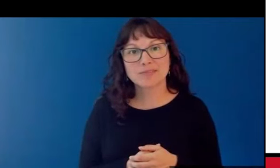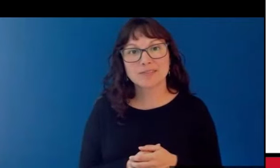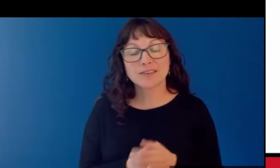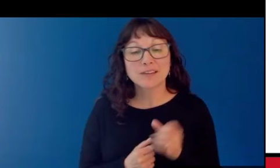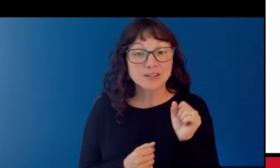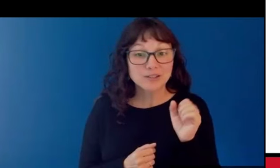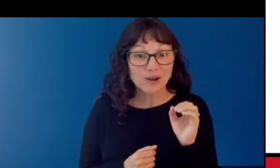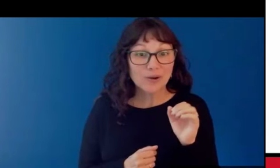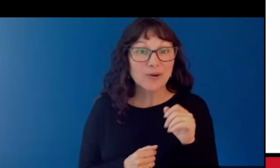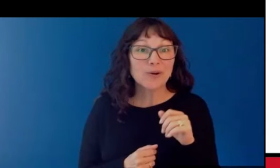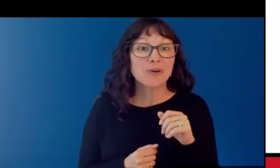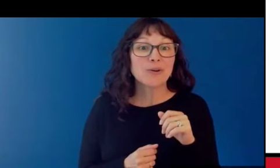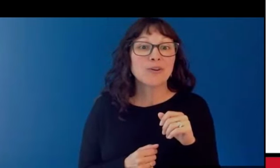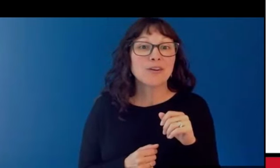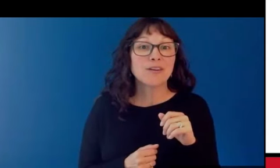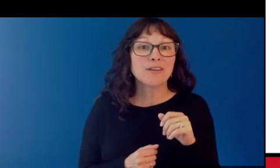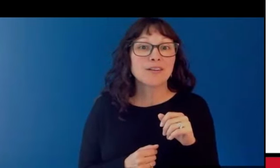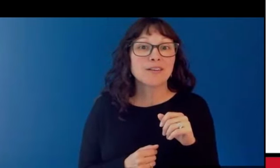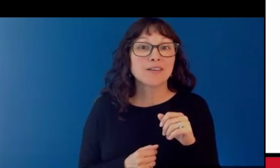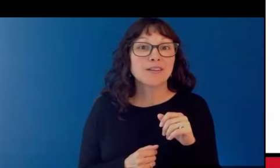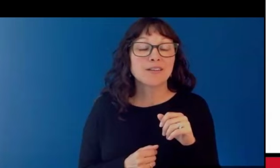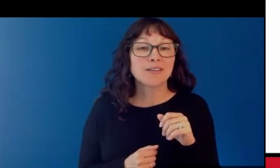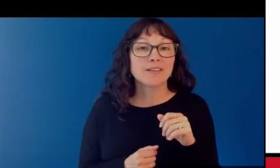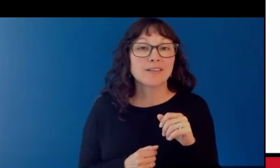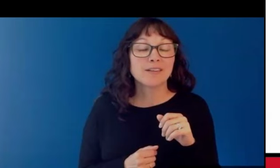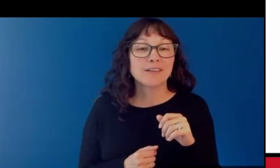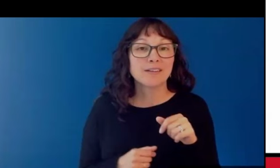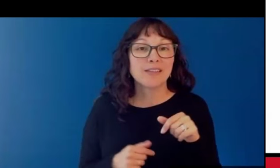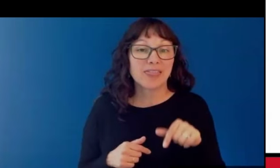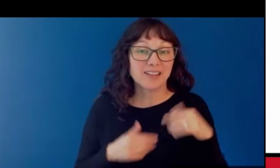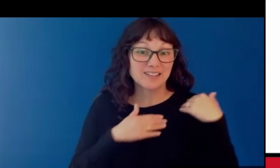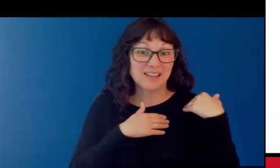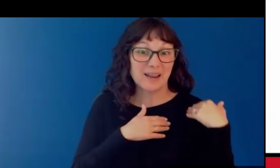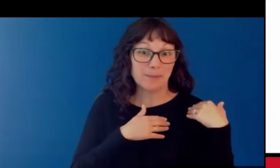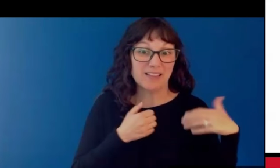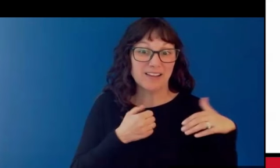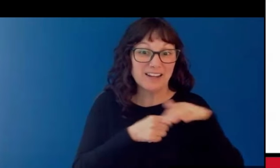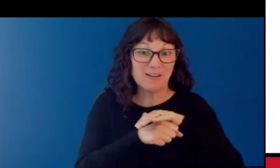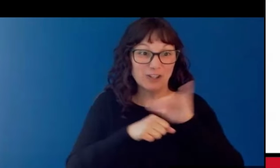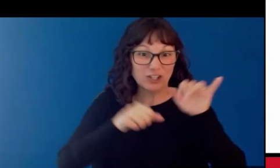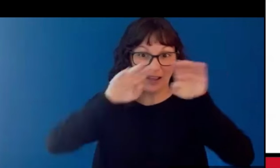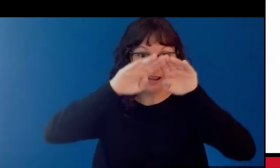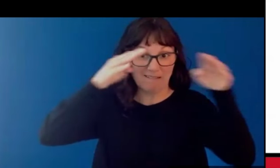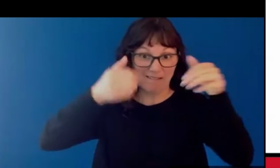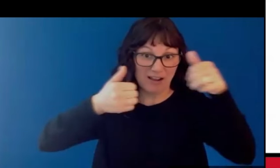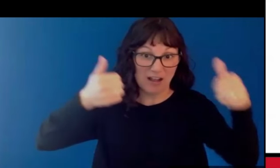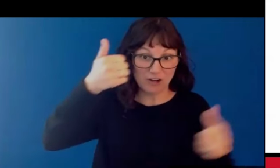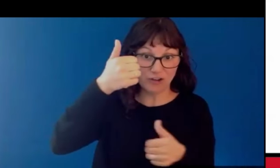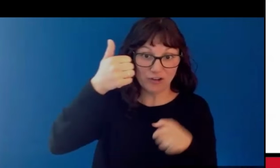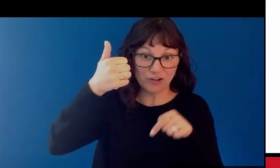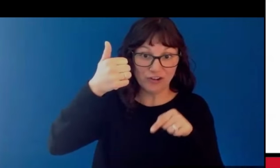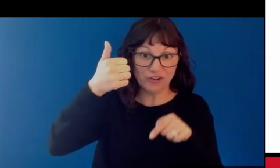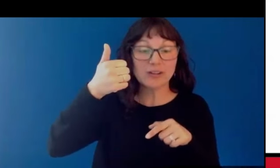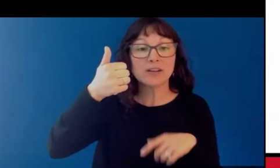So under that umbrella of this liability coverage,